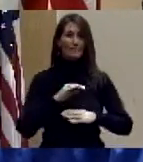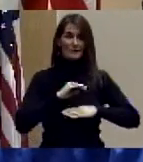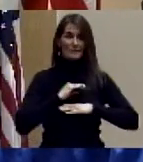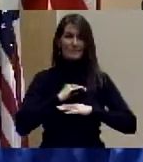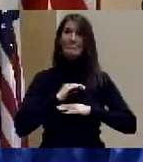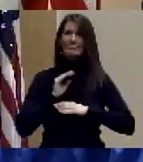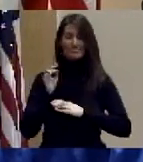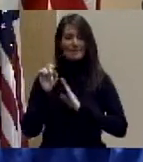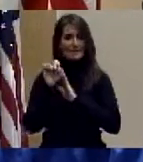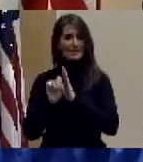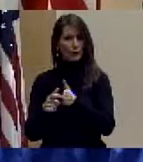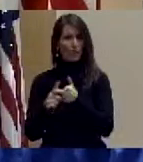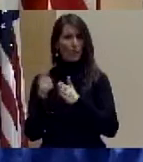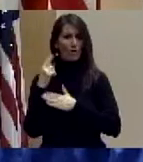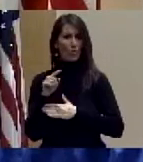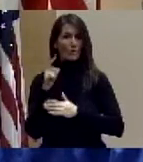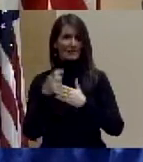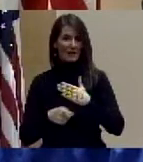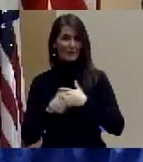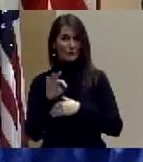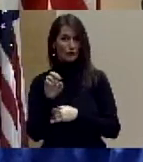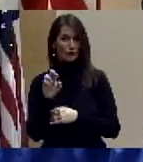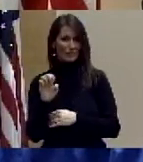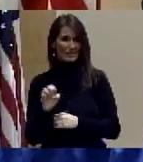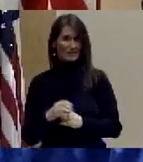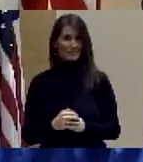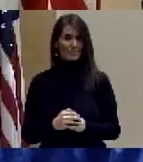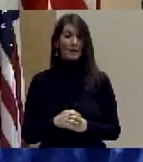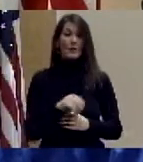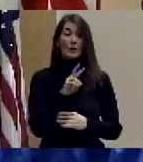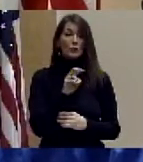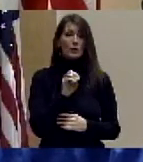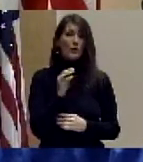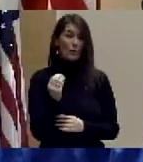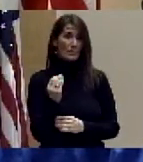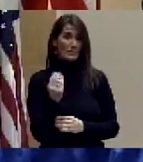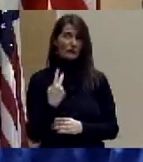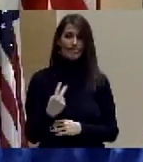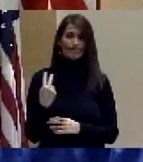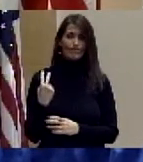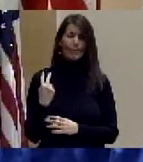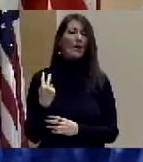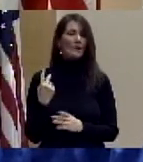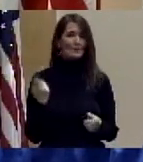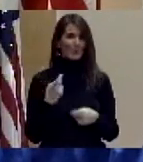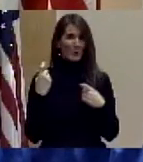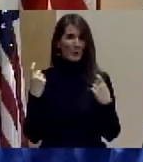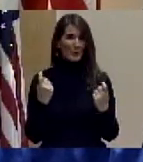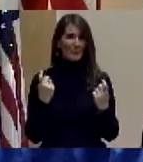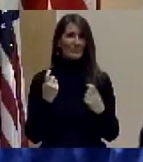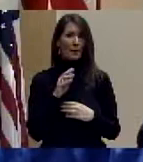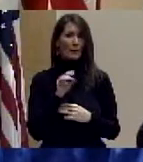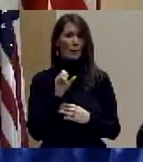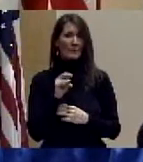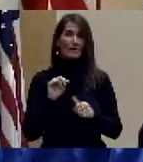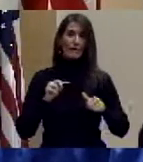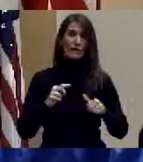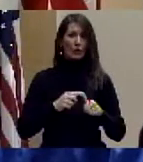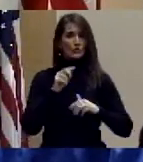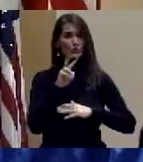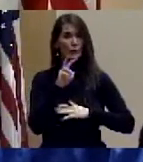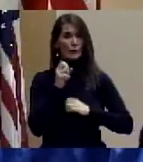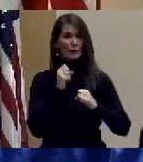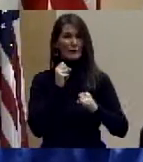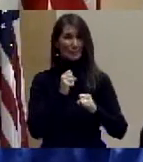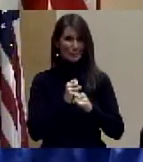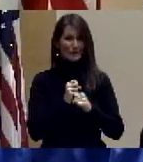state's requirements under the tax freeze. Now in 2014, we look back to celebrate Brighton's first 200 years. And